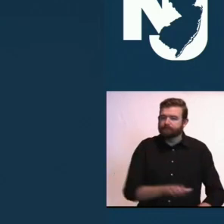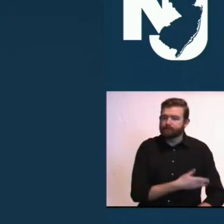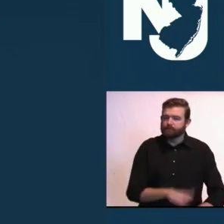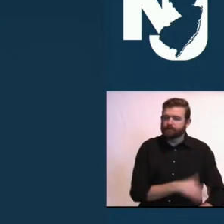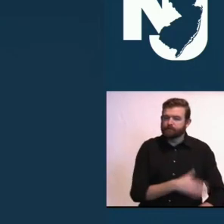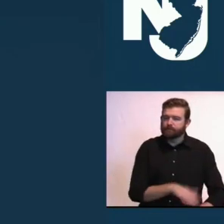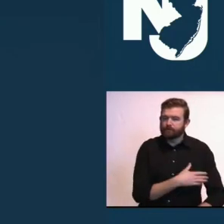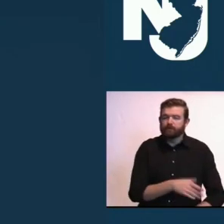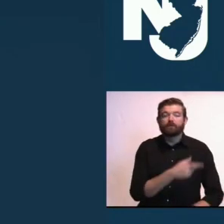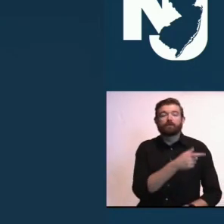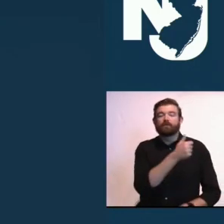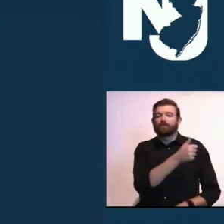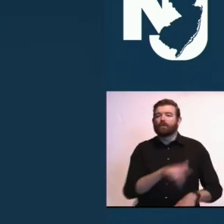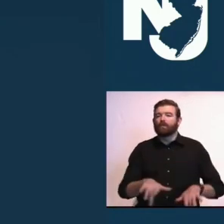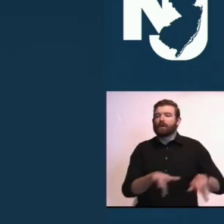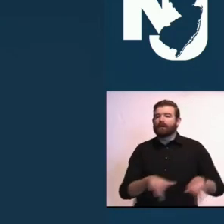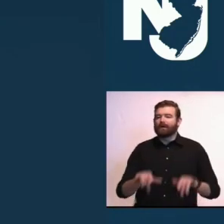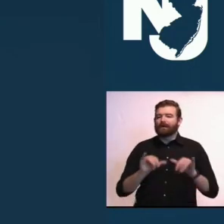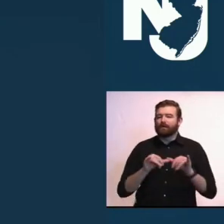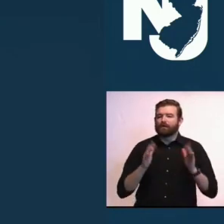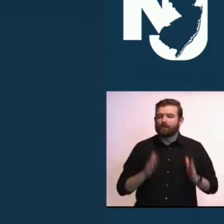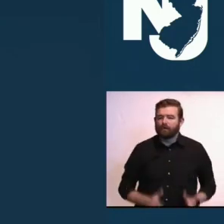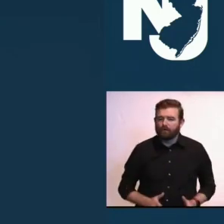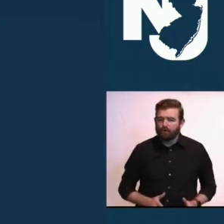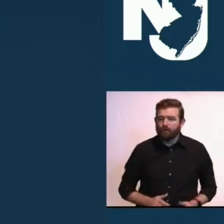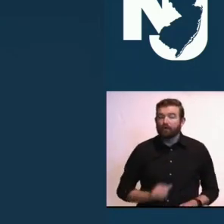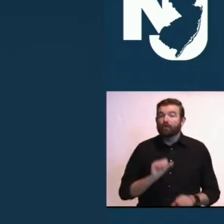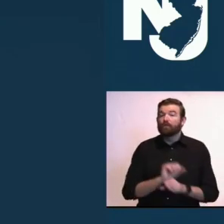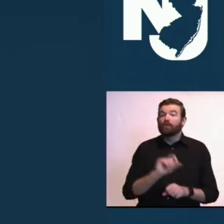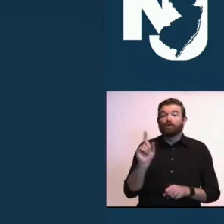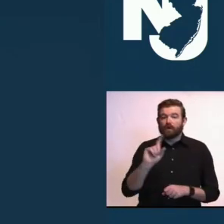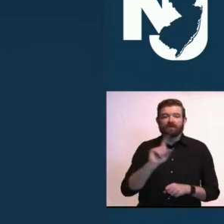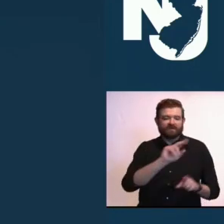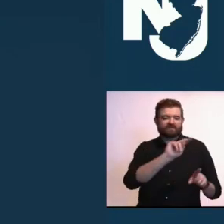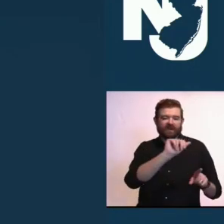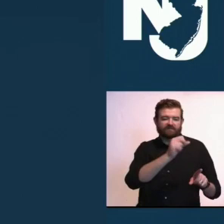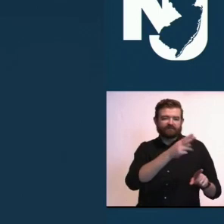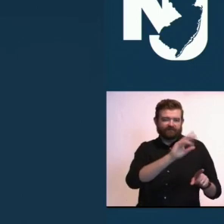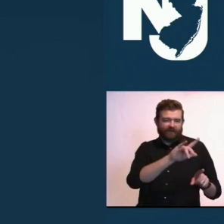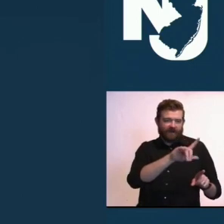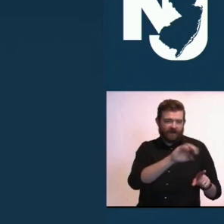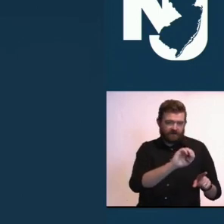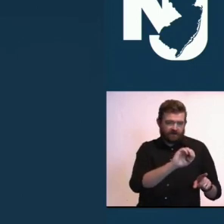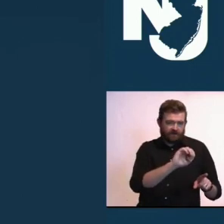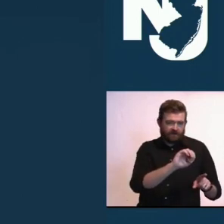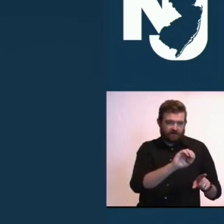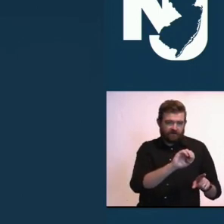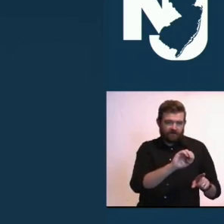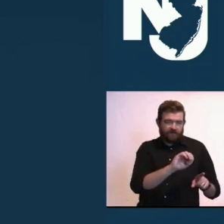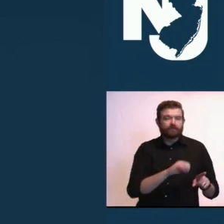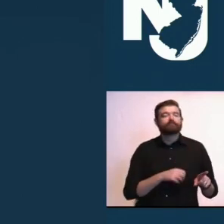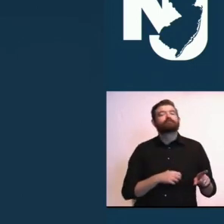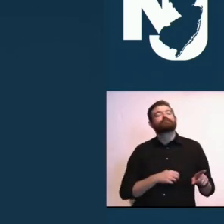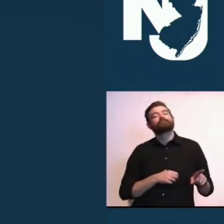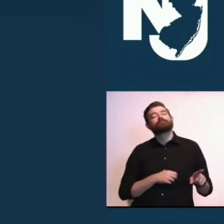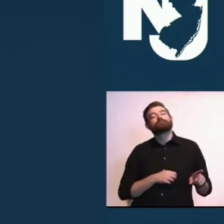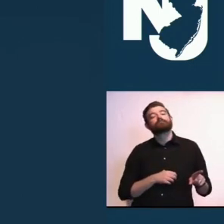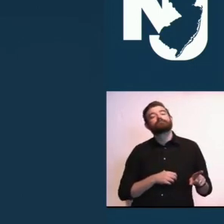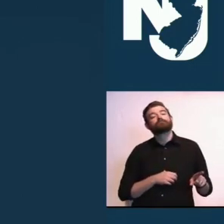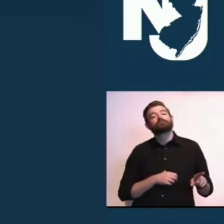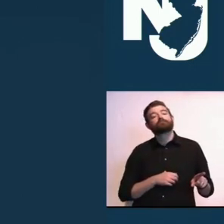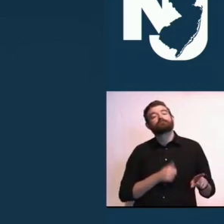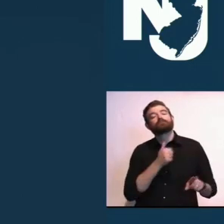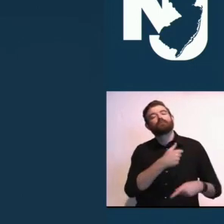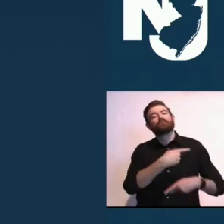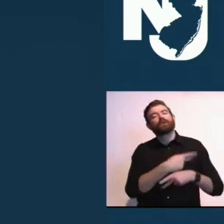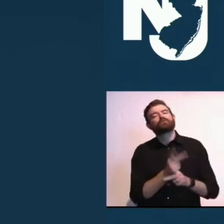home to Point Pleasant Beach to continue in the music industry. He was a studio production manager. He kept performing.